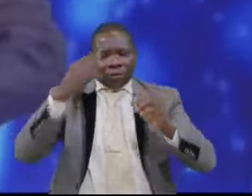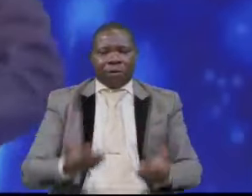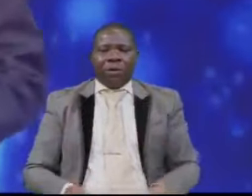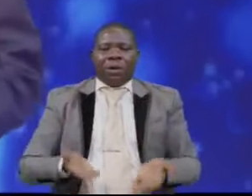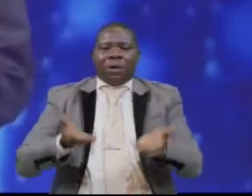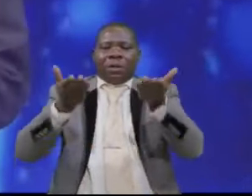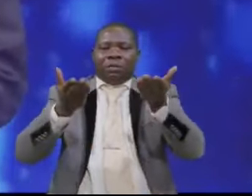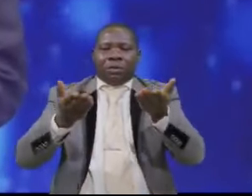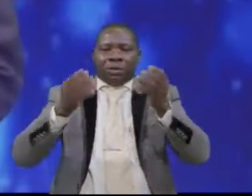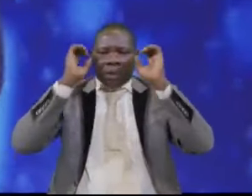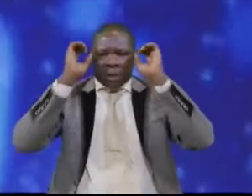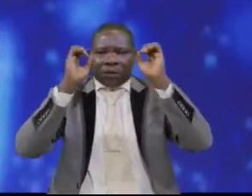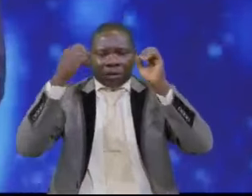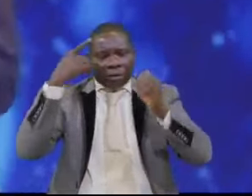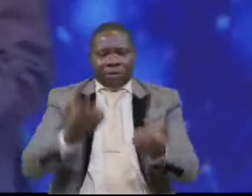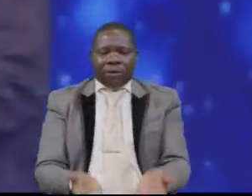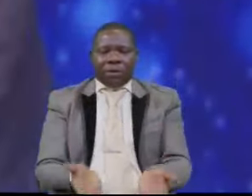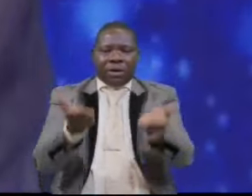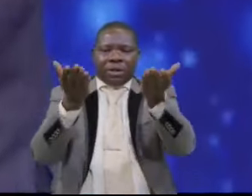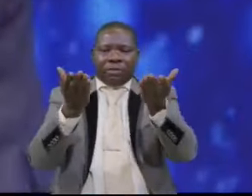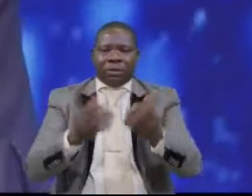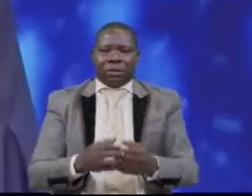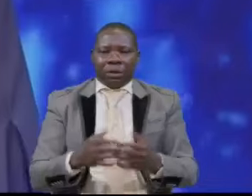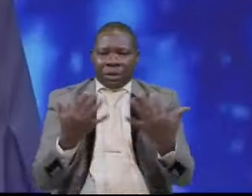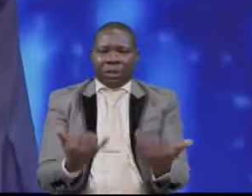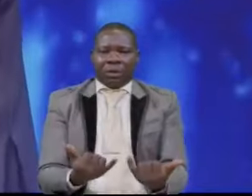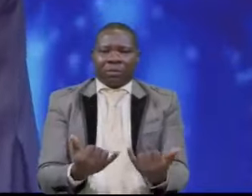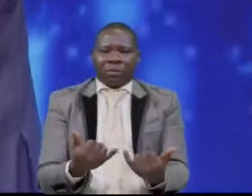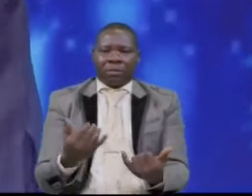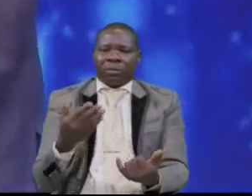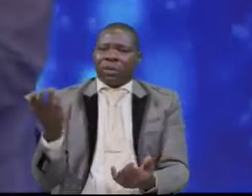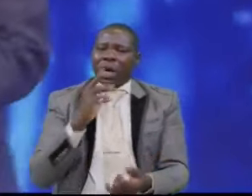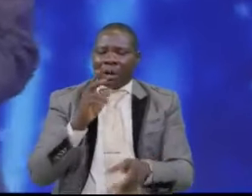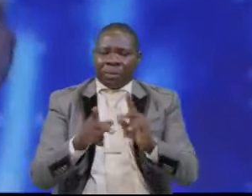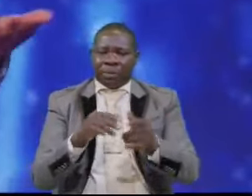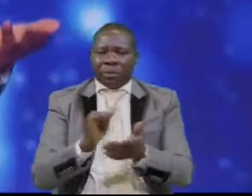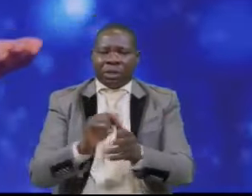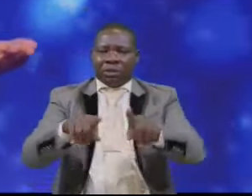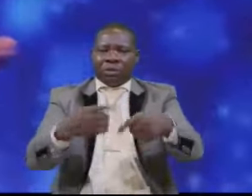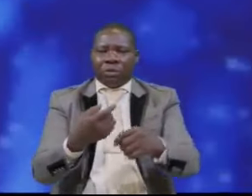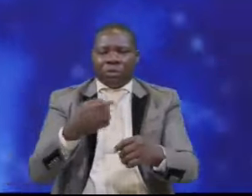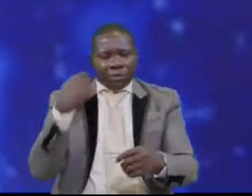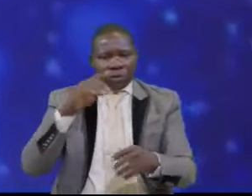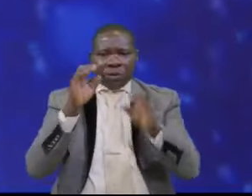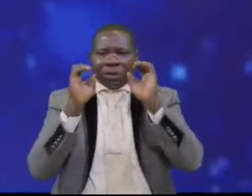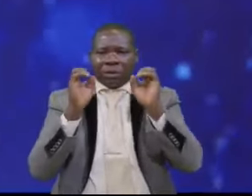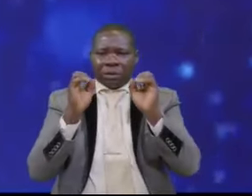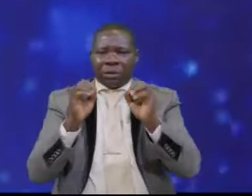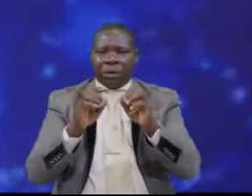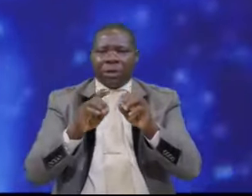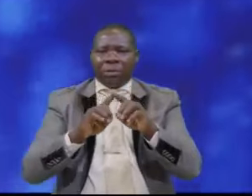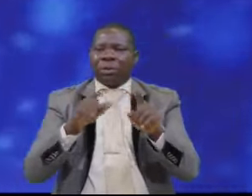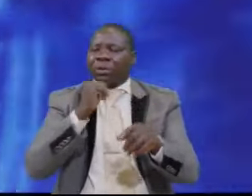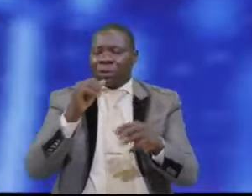Education for elevation. Now, there are many people that go for education, but they are not educated. They